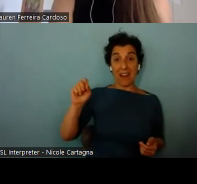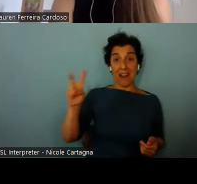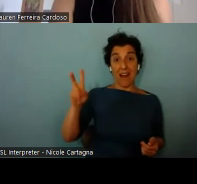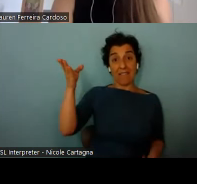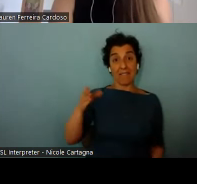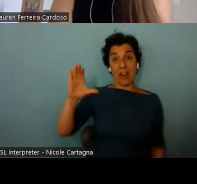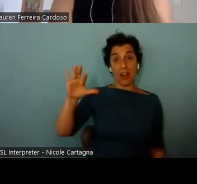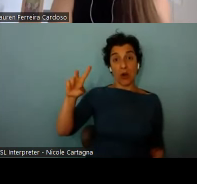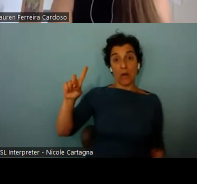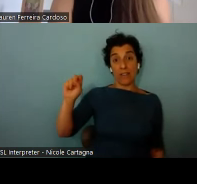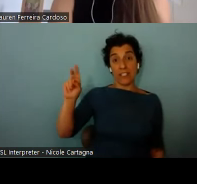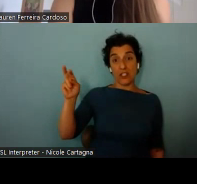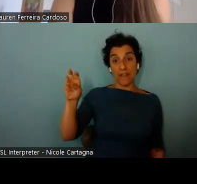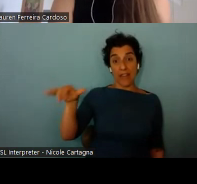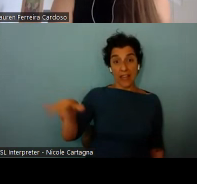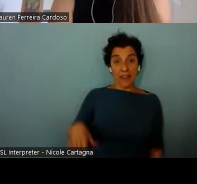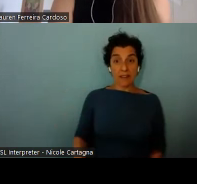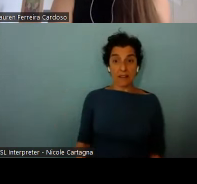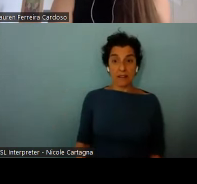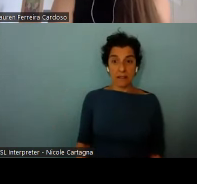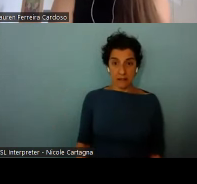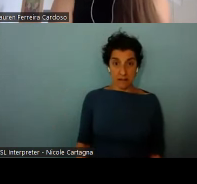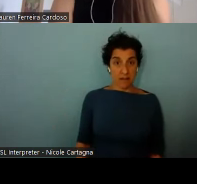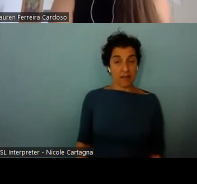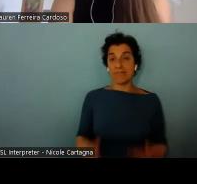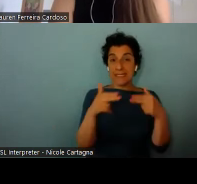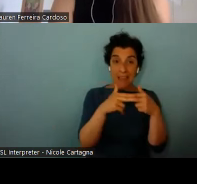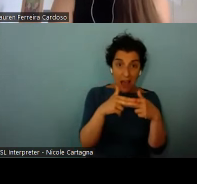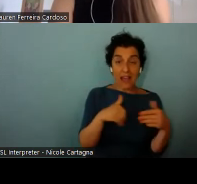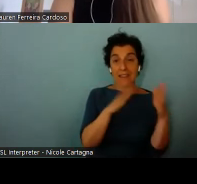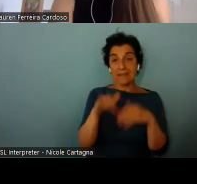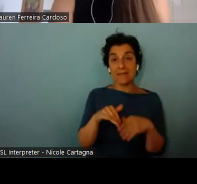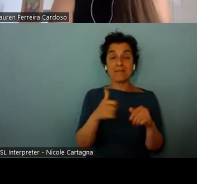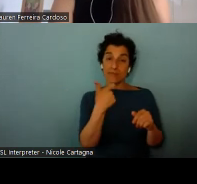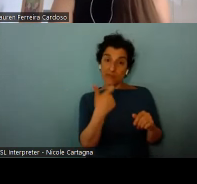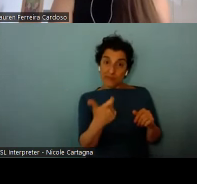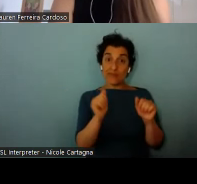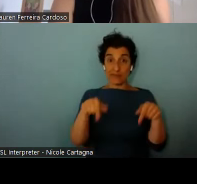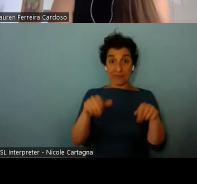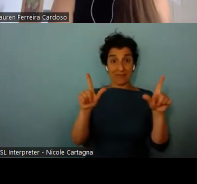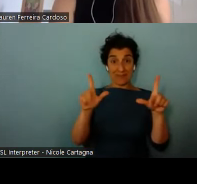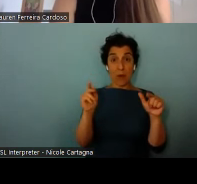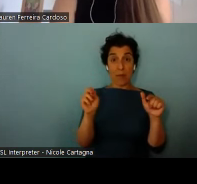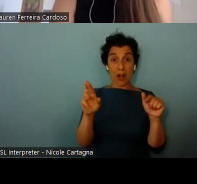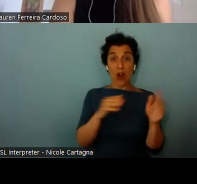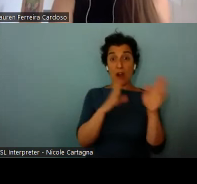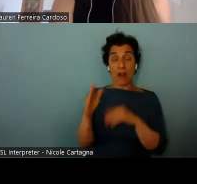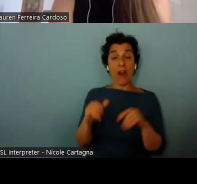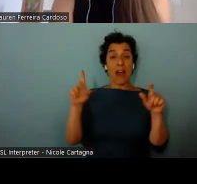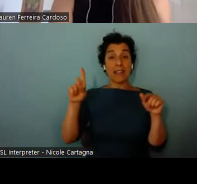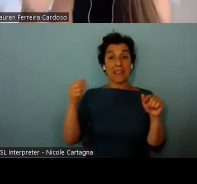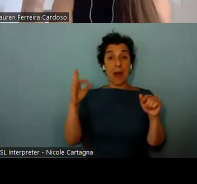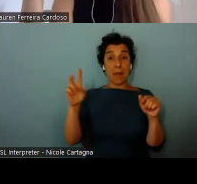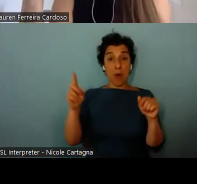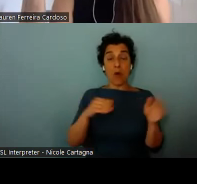mass.gov/COVID survey. And again, here you'll find complete slide decks, recorded webinars, data tables, a dashboard, and a Q&A